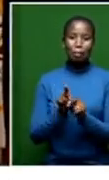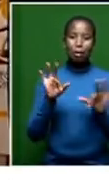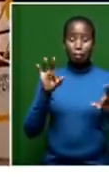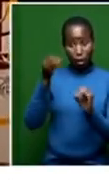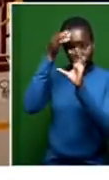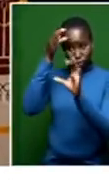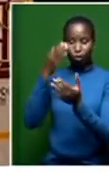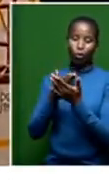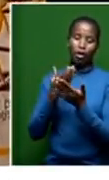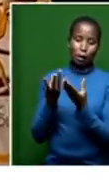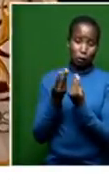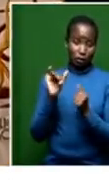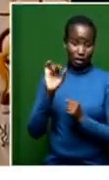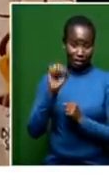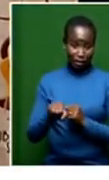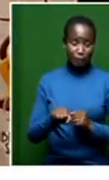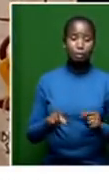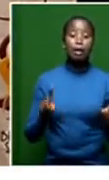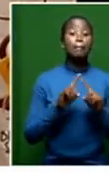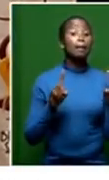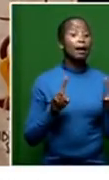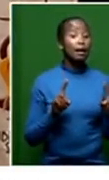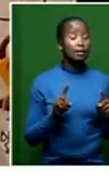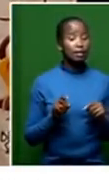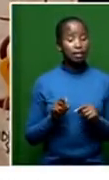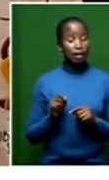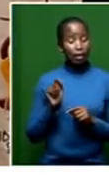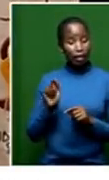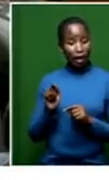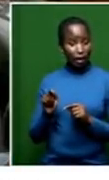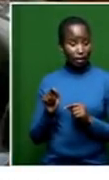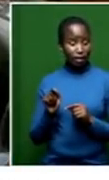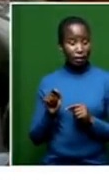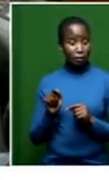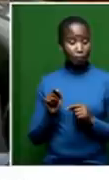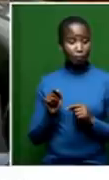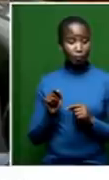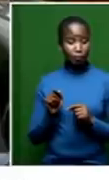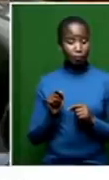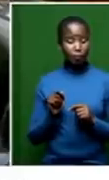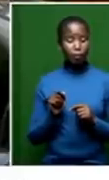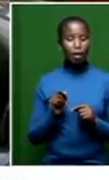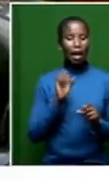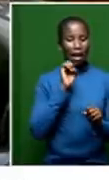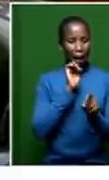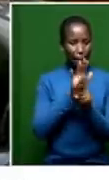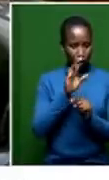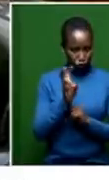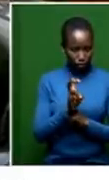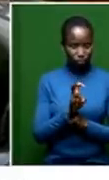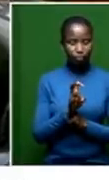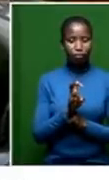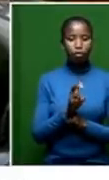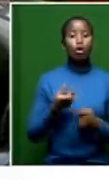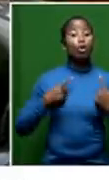deal with that. But in terms of the impact it would have to us, we have patience for this